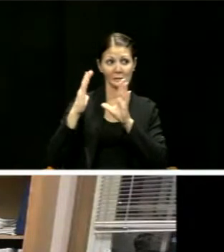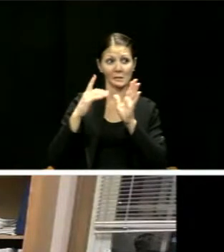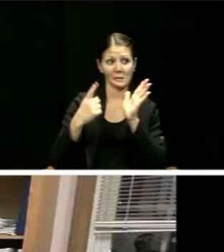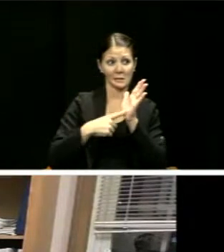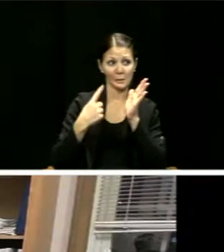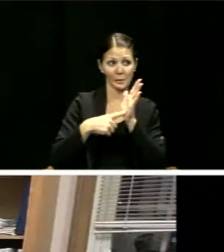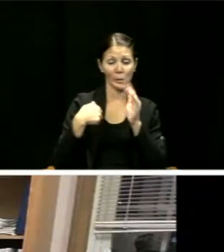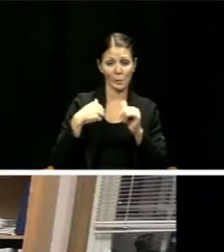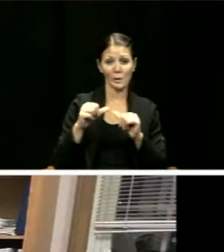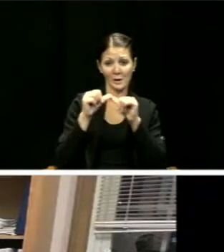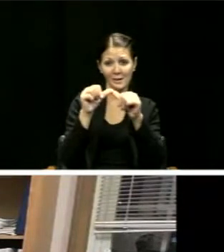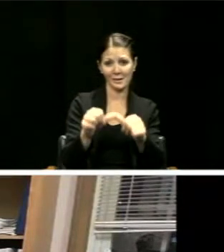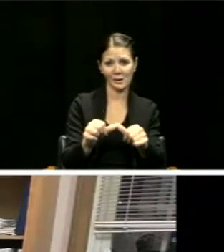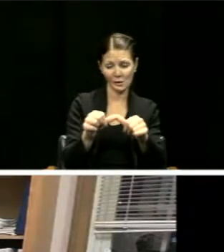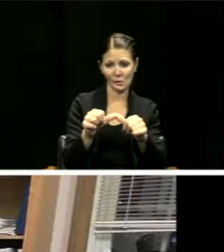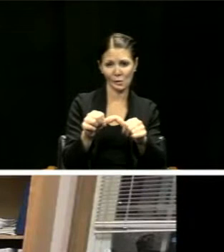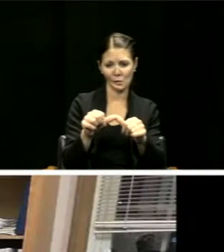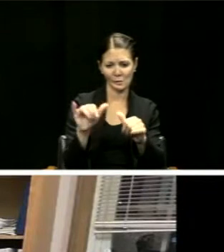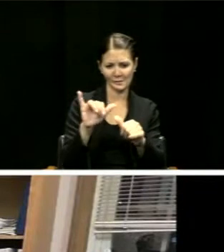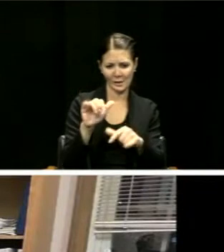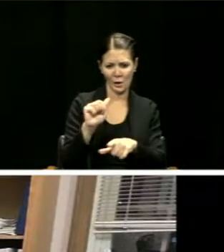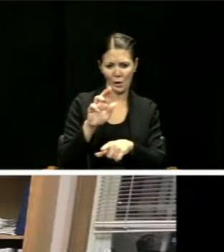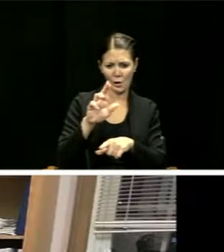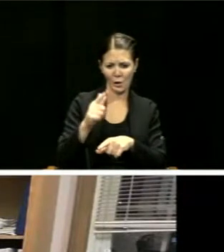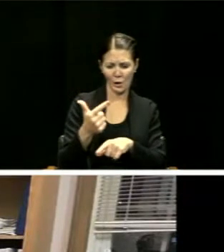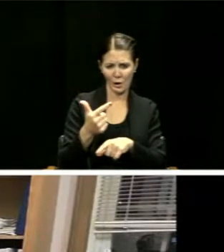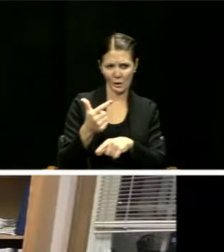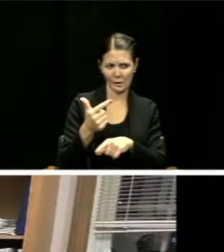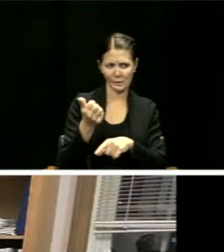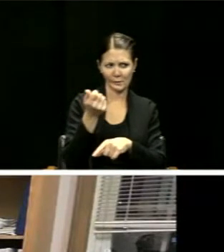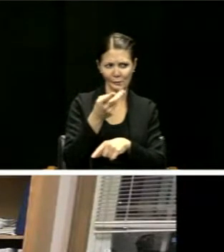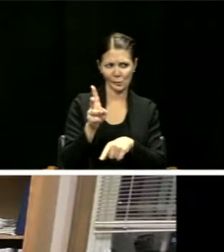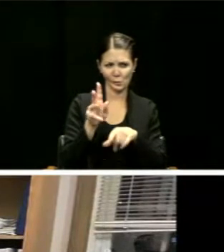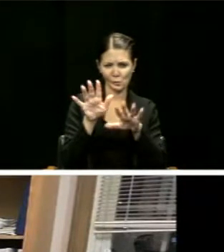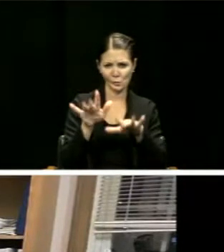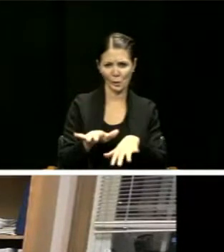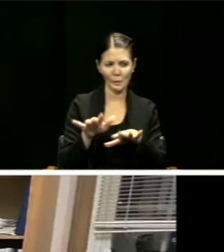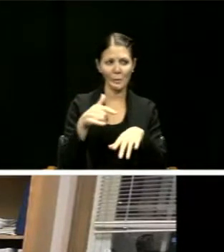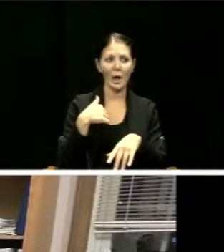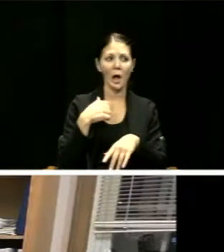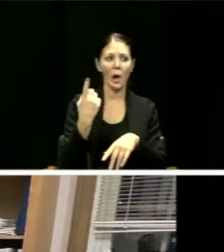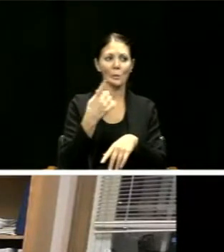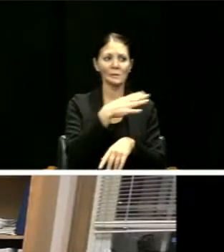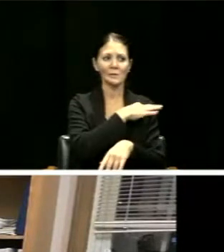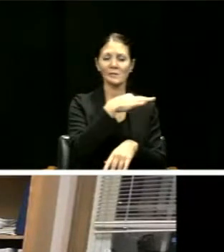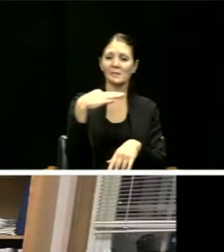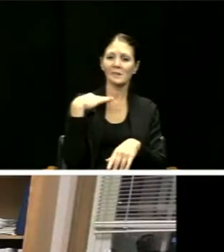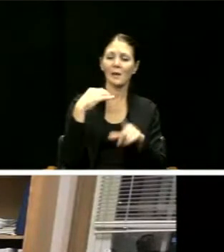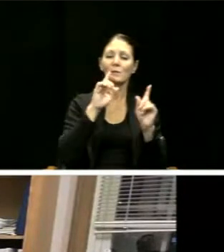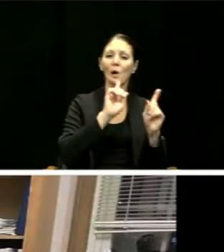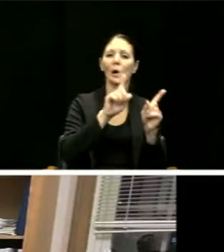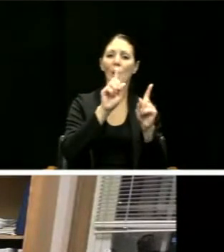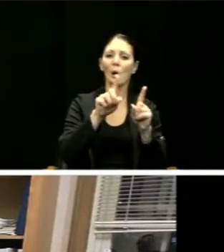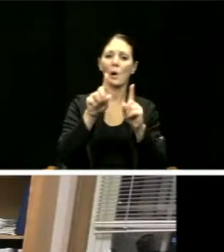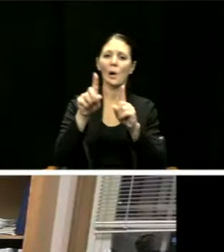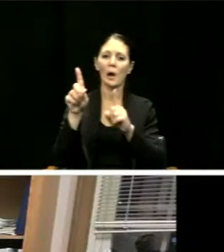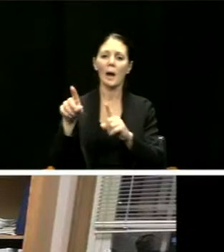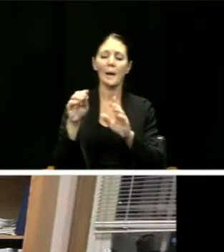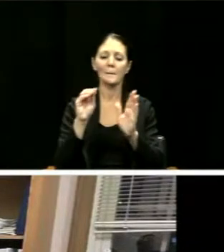continue doing this, and we did this in August and in a couple of storms after that, I'll have staff go out individually and